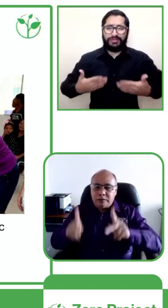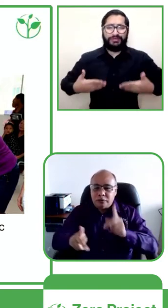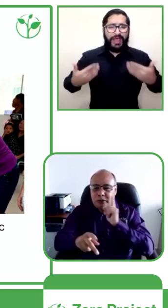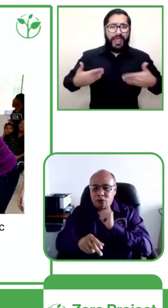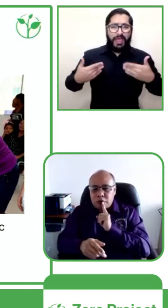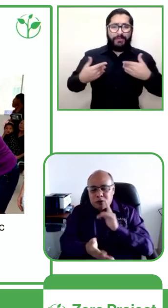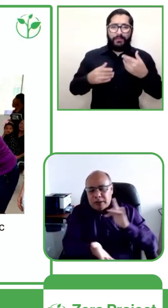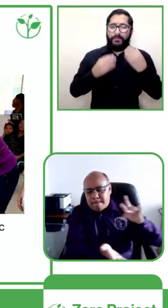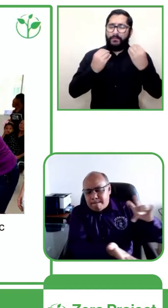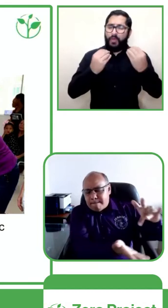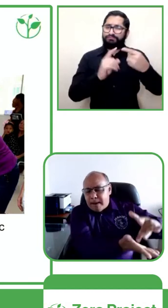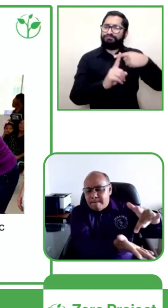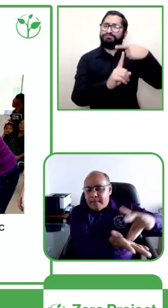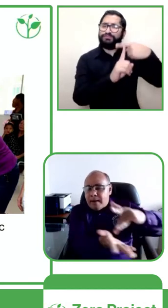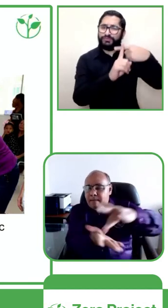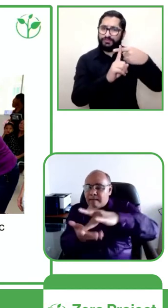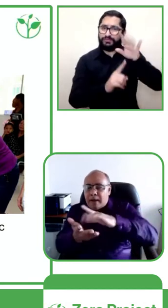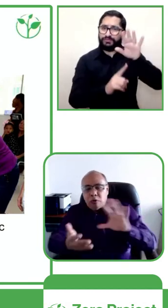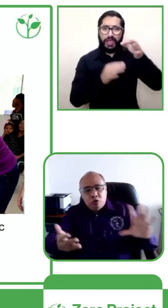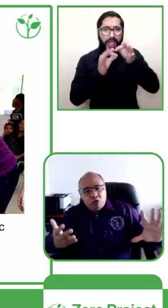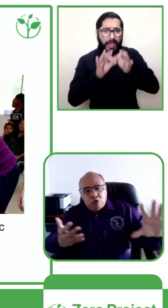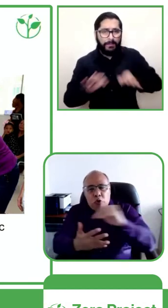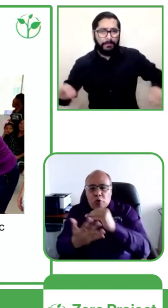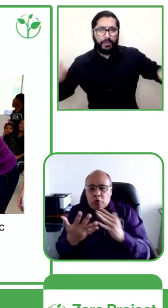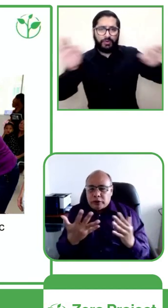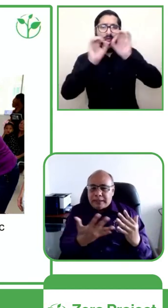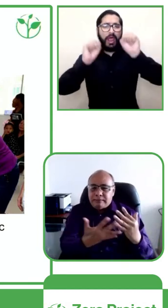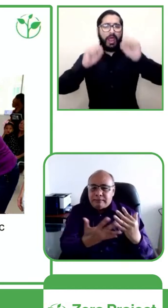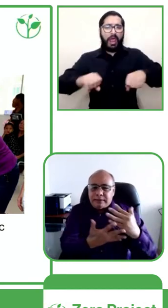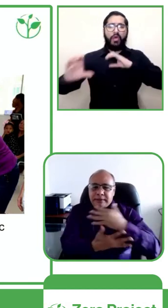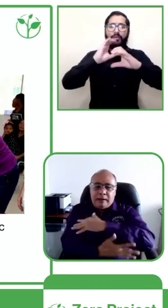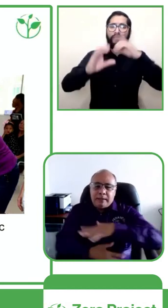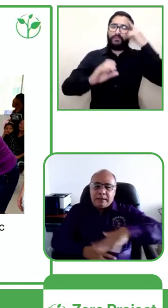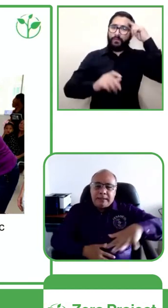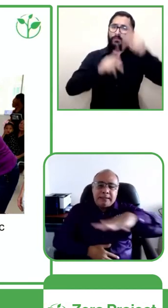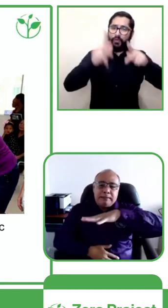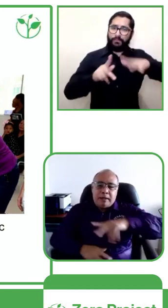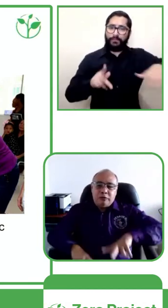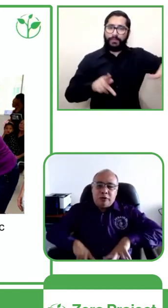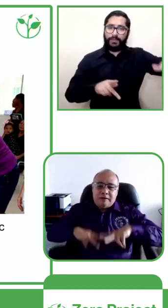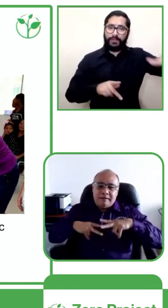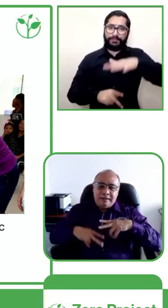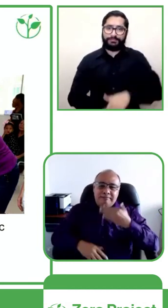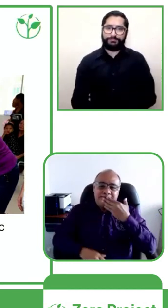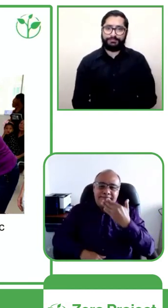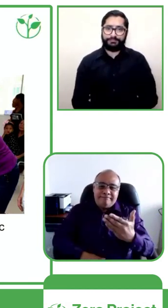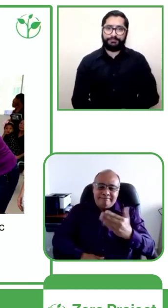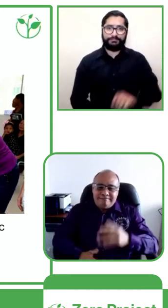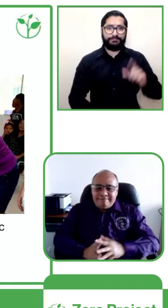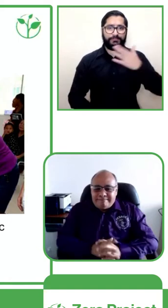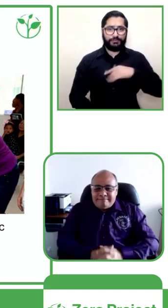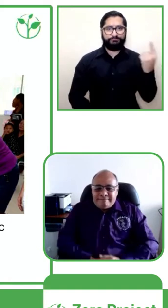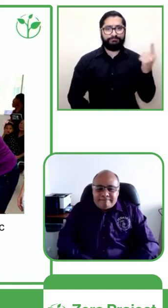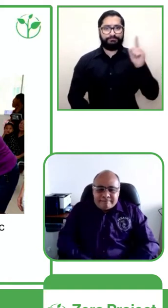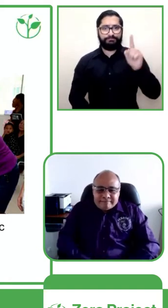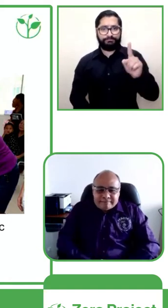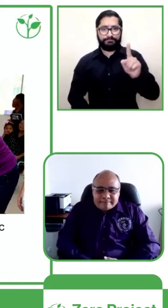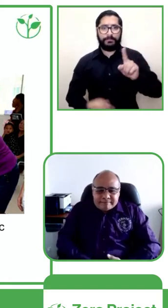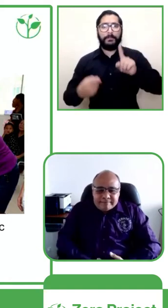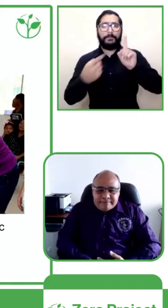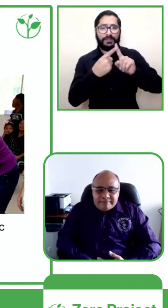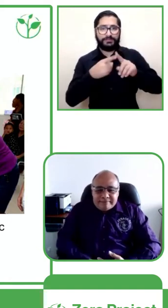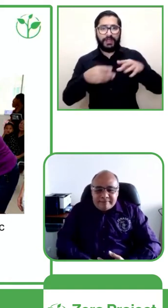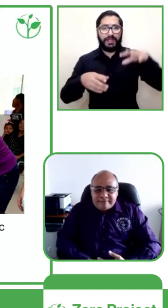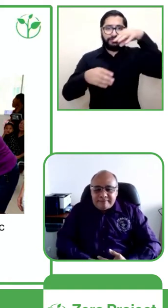because it is a, indeed a very important platform to facilitate the communication of deaf people and to have active